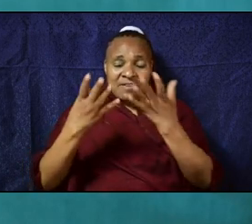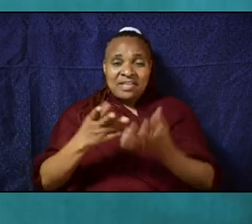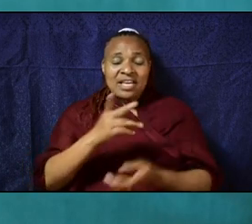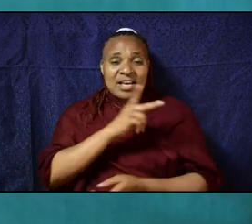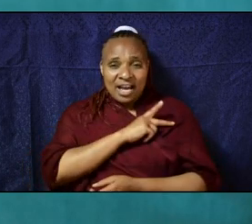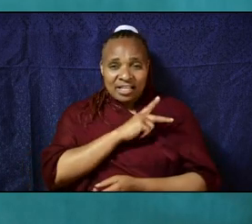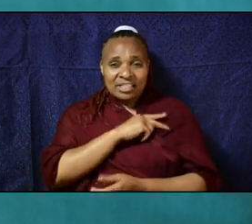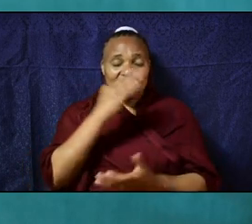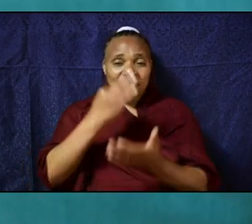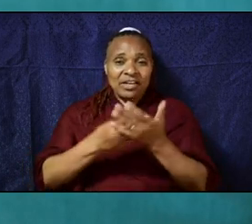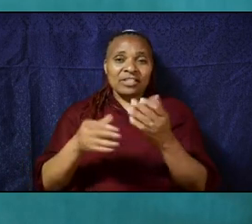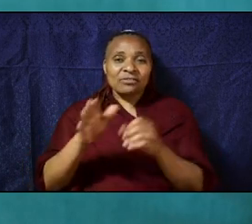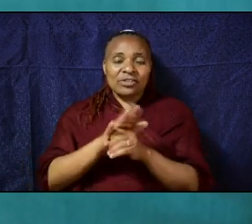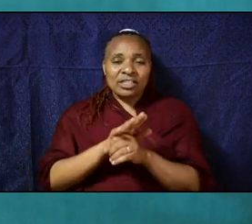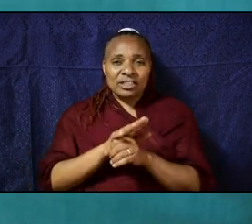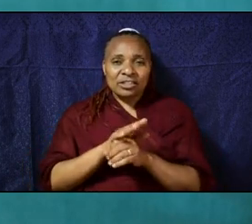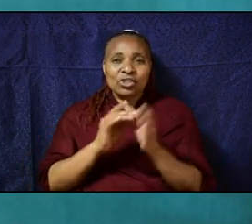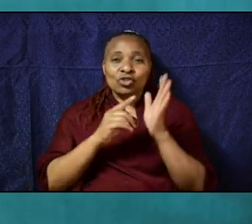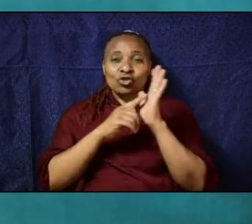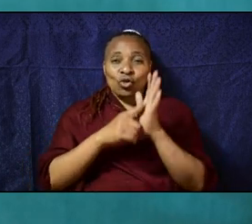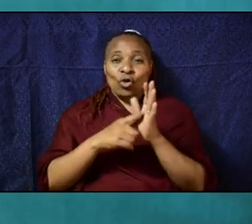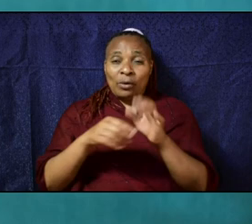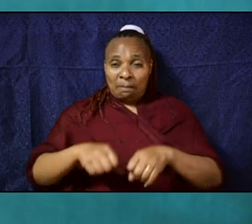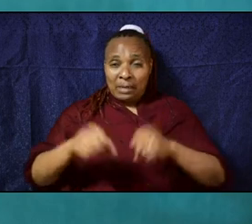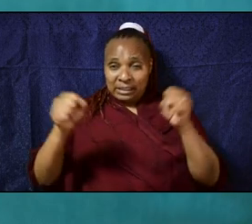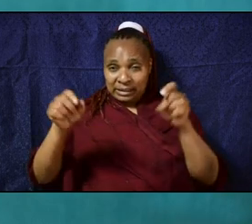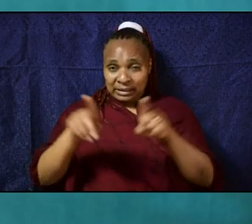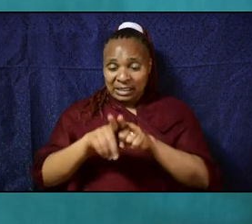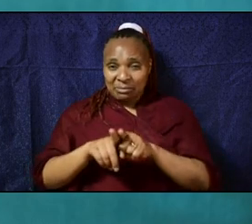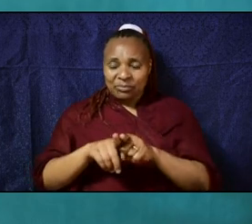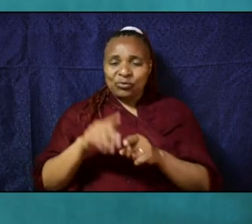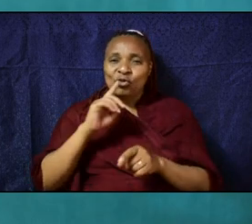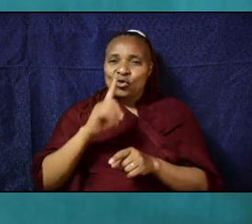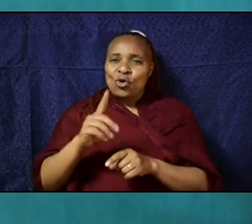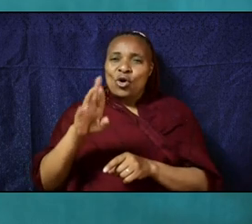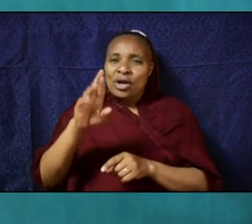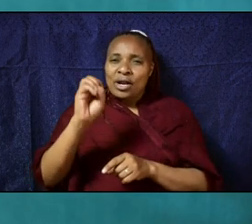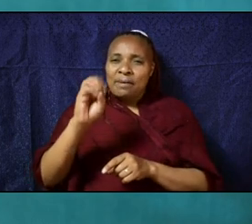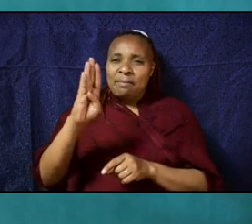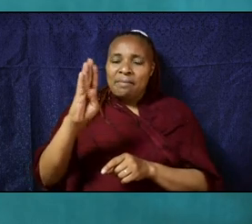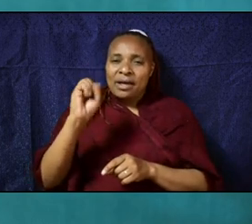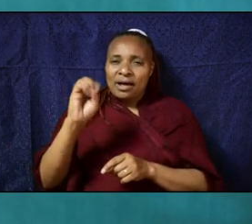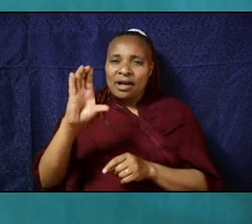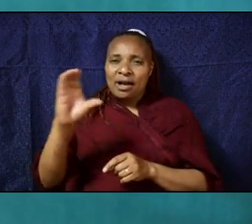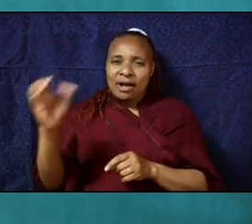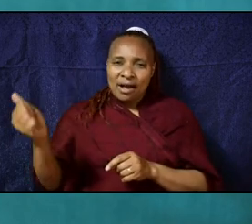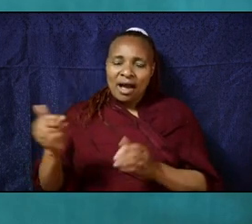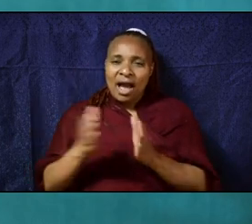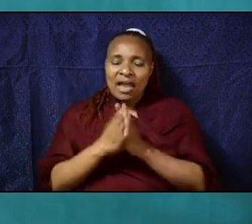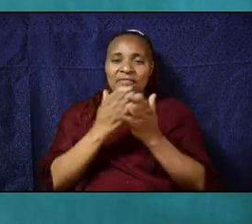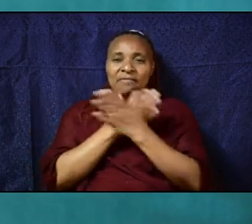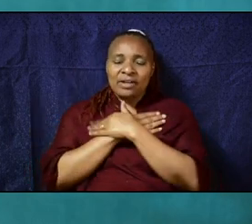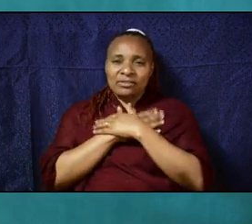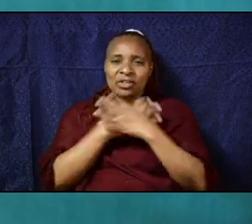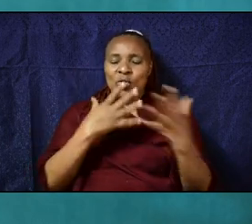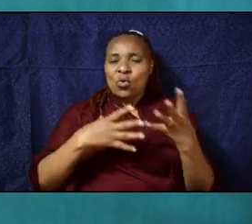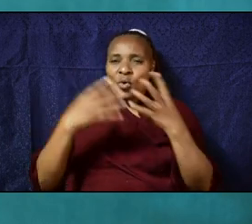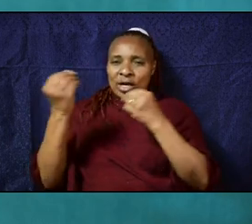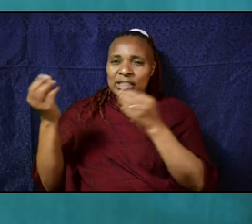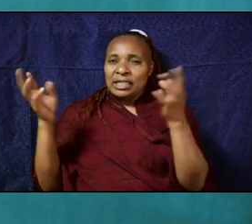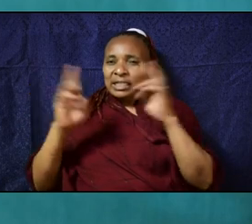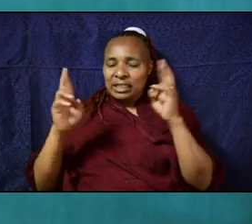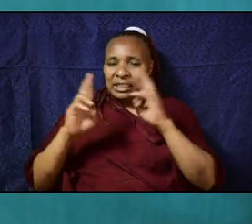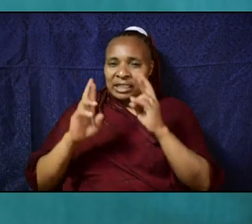kindness, faithfulness shown to my master." So Rebecca and her friends got ready and mounted on